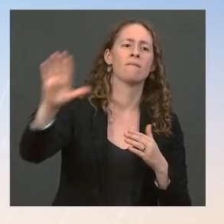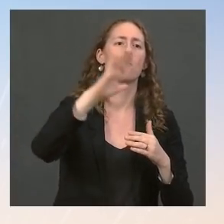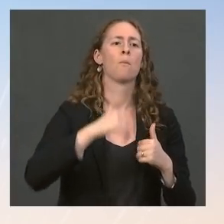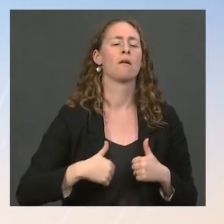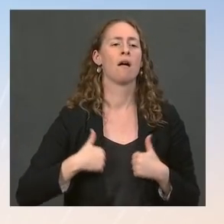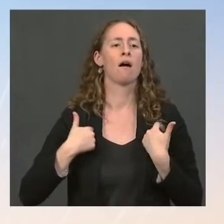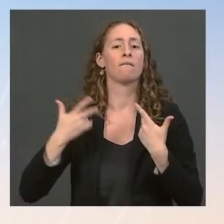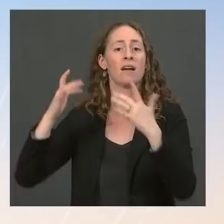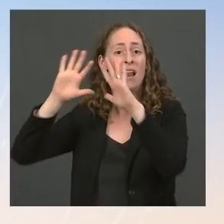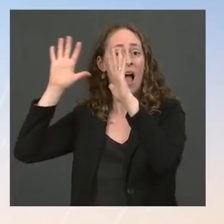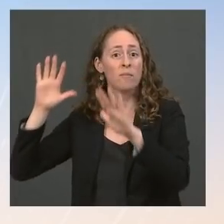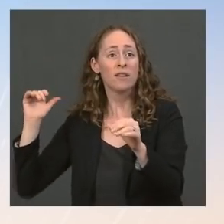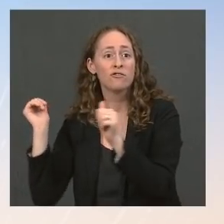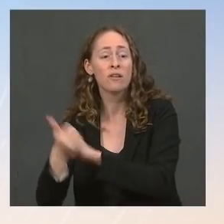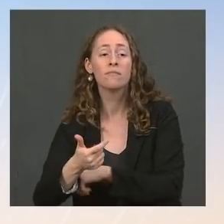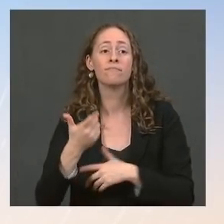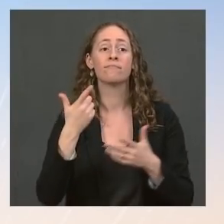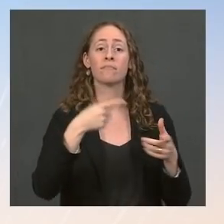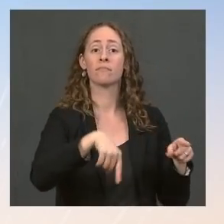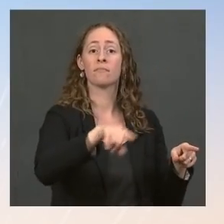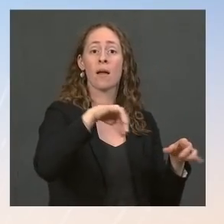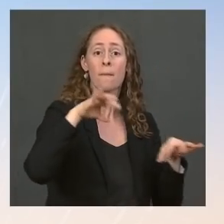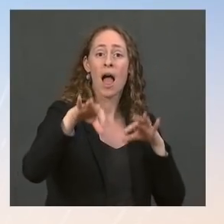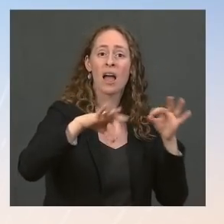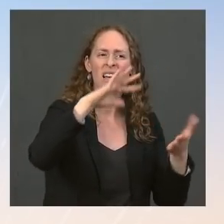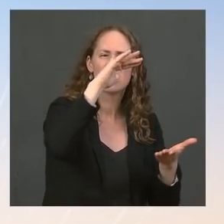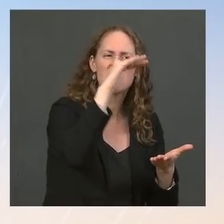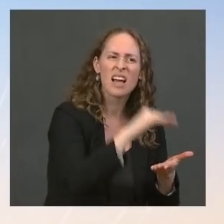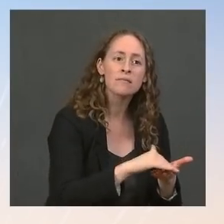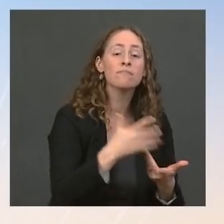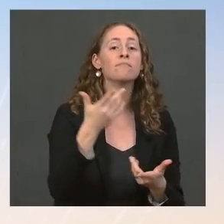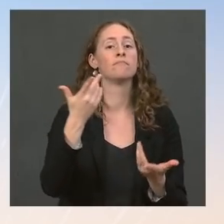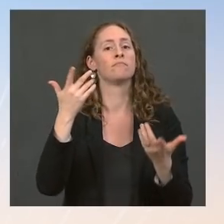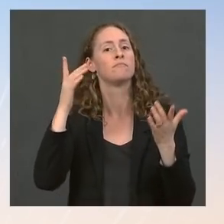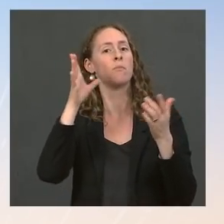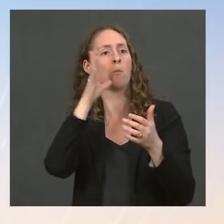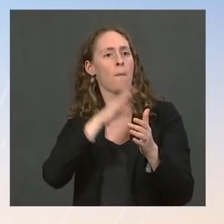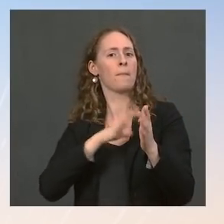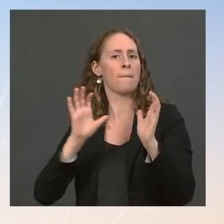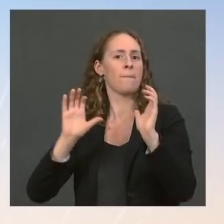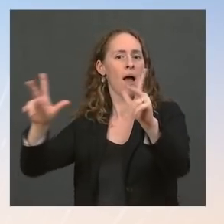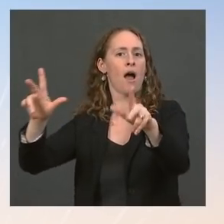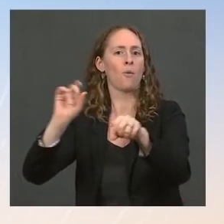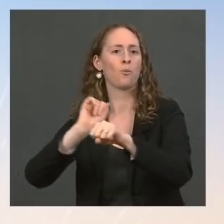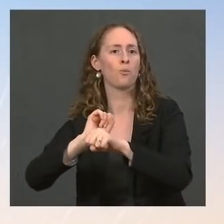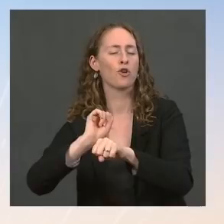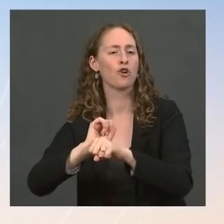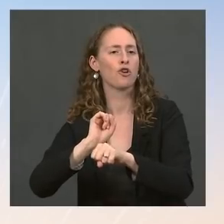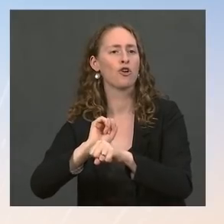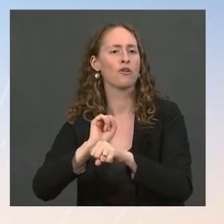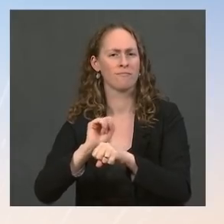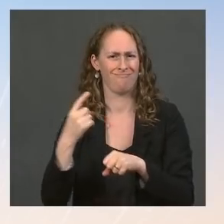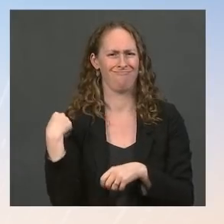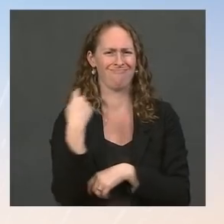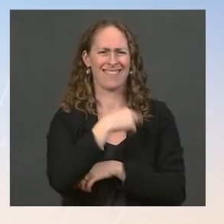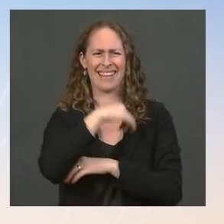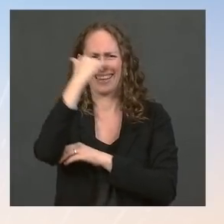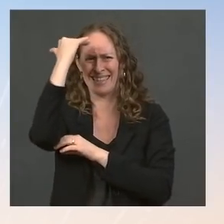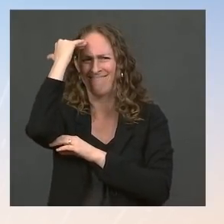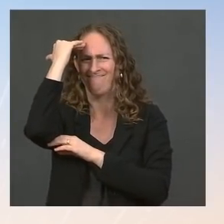lowering costs for the American people, bringing more women back into the workplace. They want to know that there is going to be support for